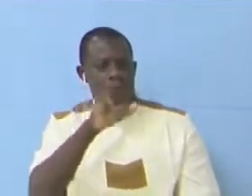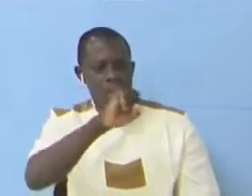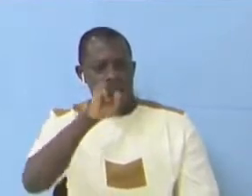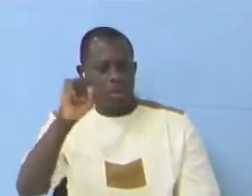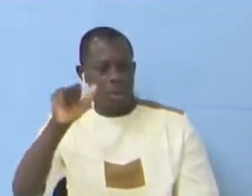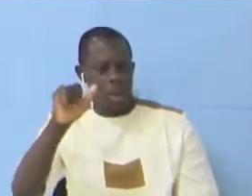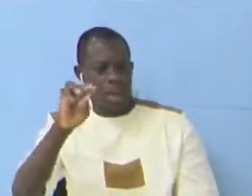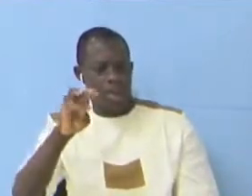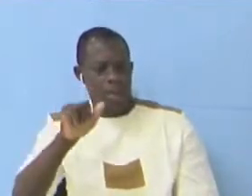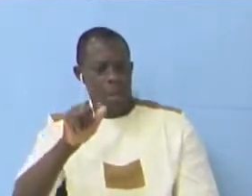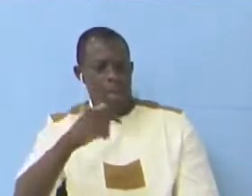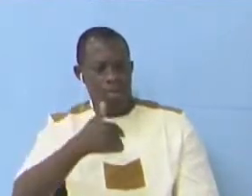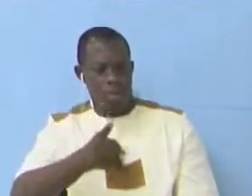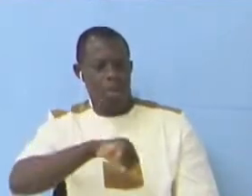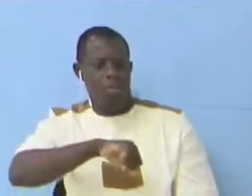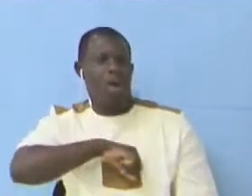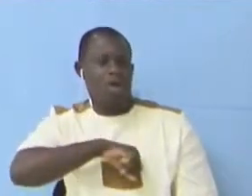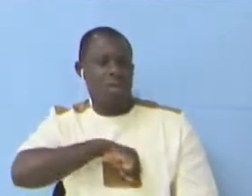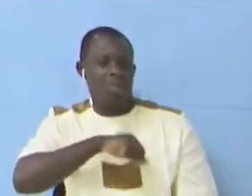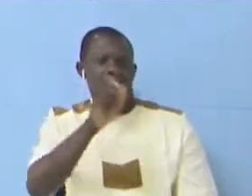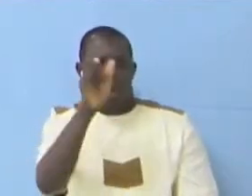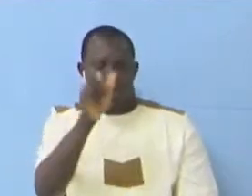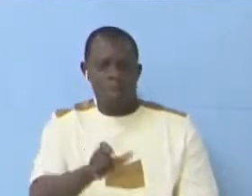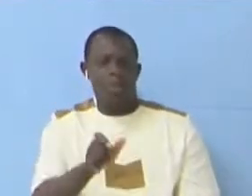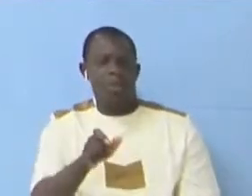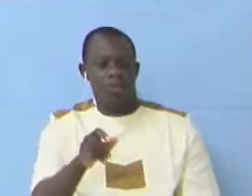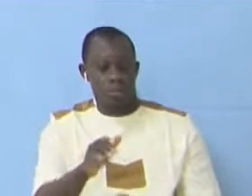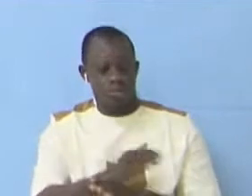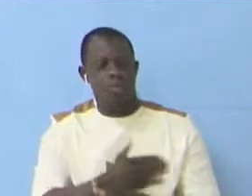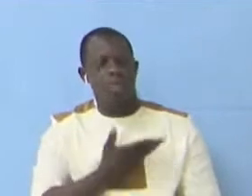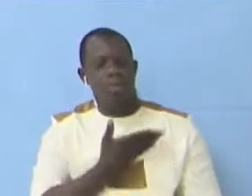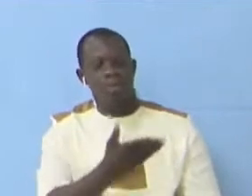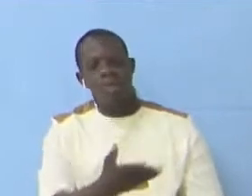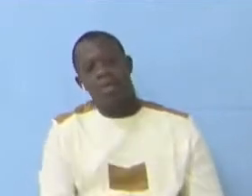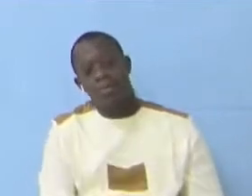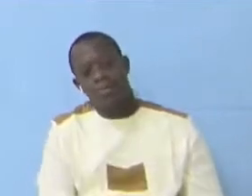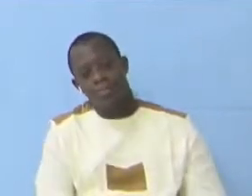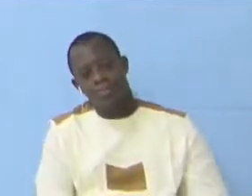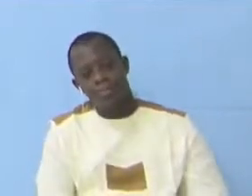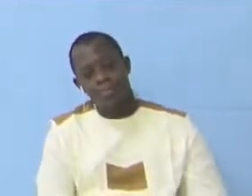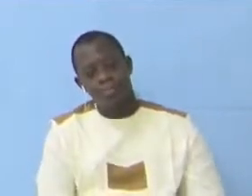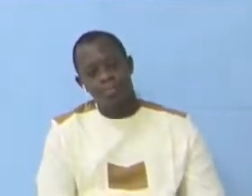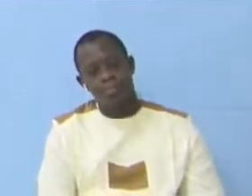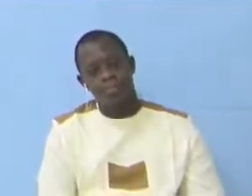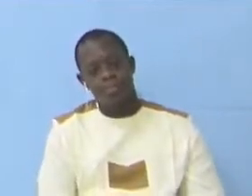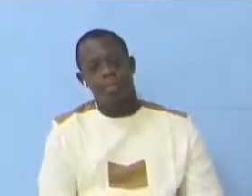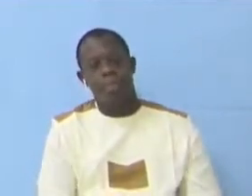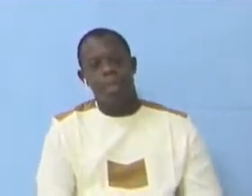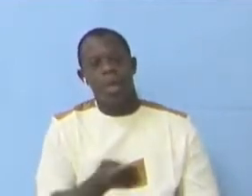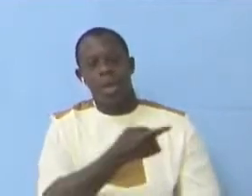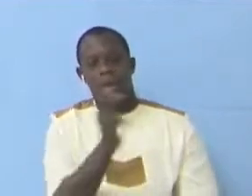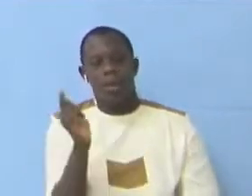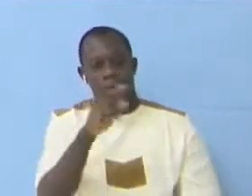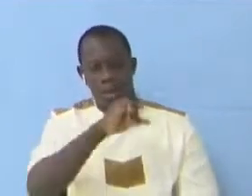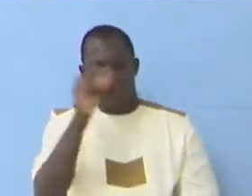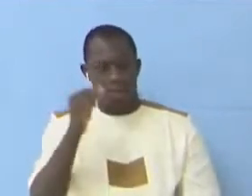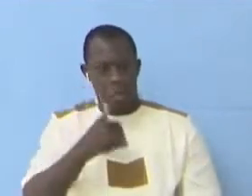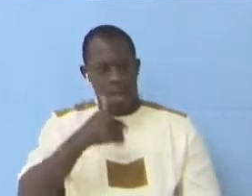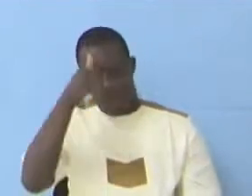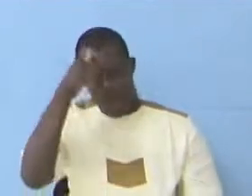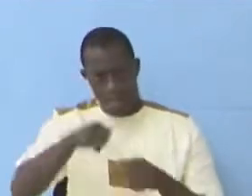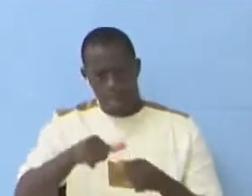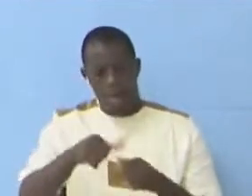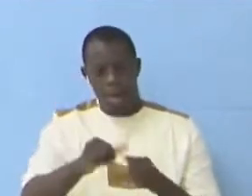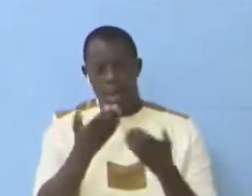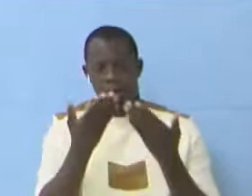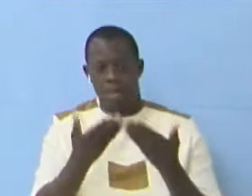myself, First Class Constable. Mansusuma Bopu, First Class Constable. These are the names I can remember for now. Ñi